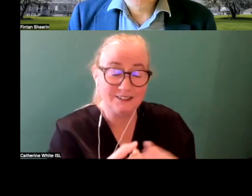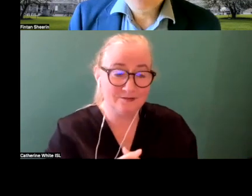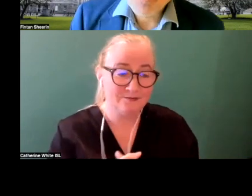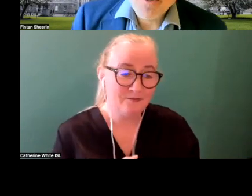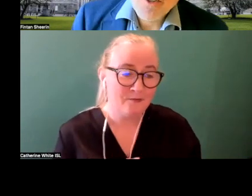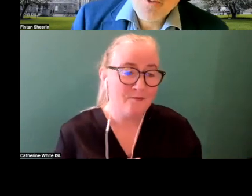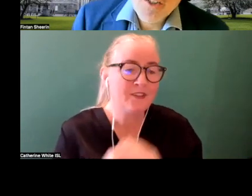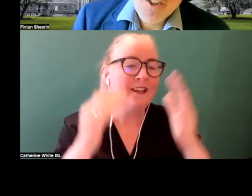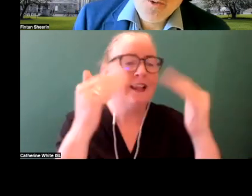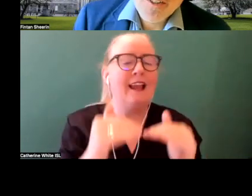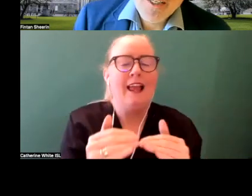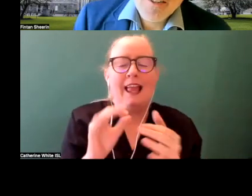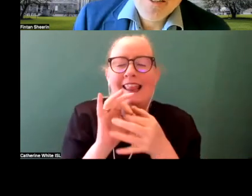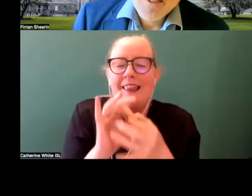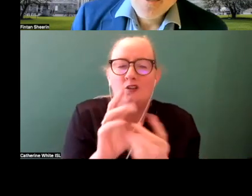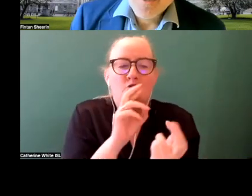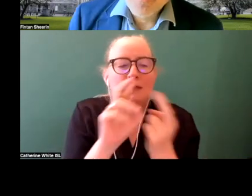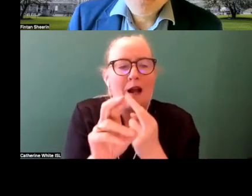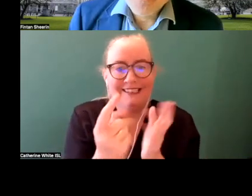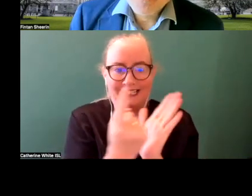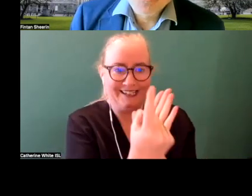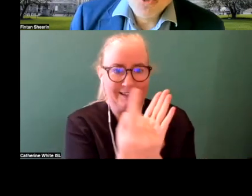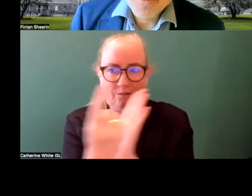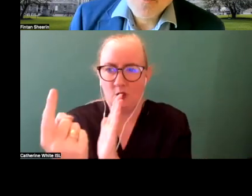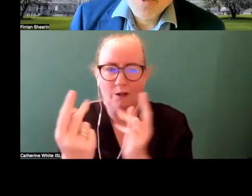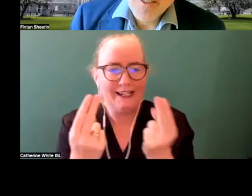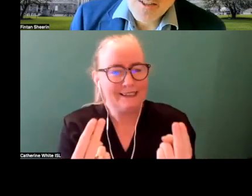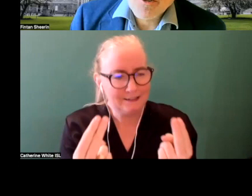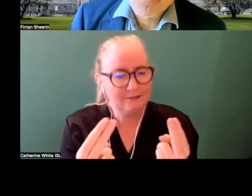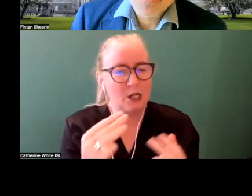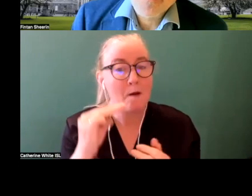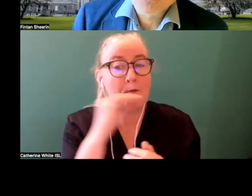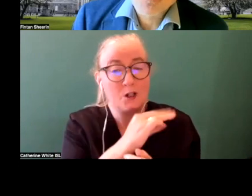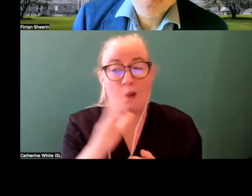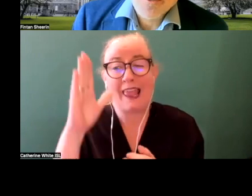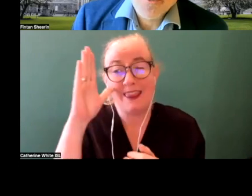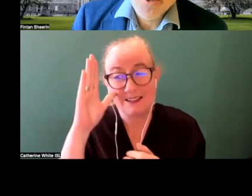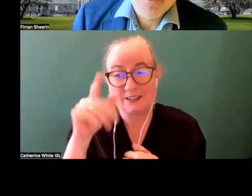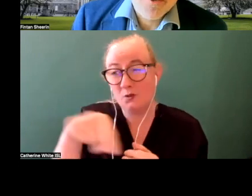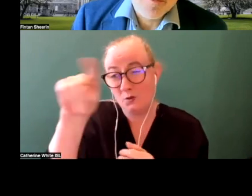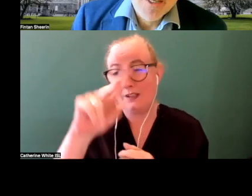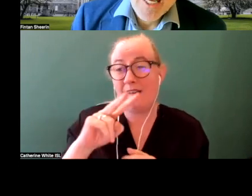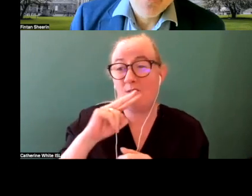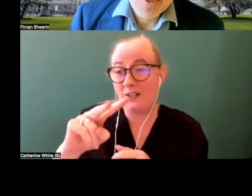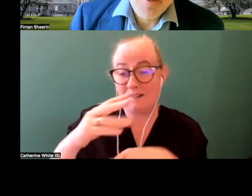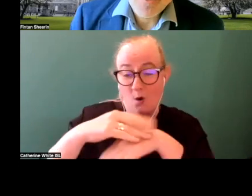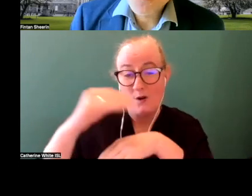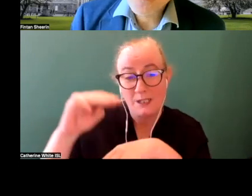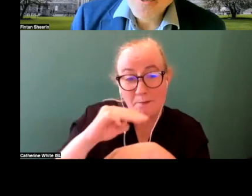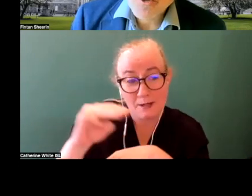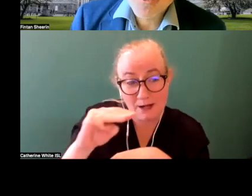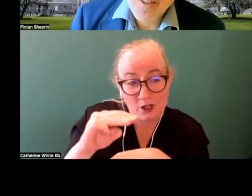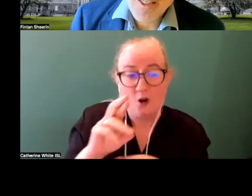In terms of responding to individual needs, it was felt crucial that we listen to the voices of older people and those around them. And we're